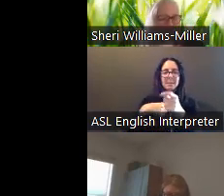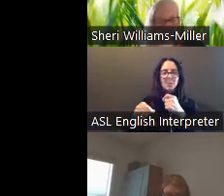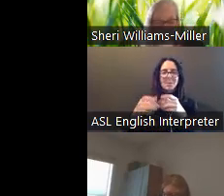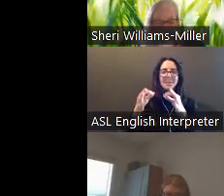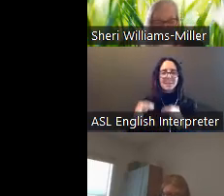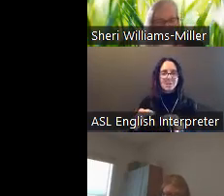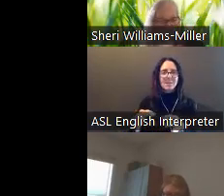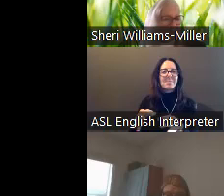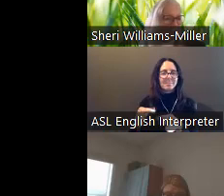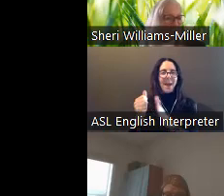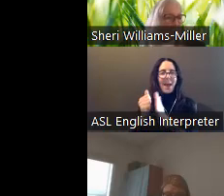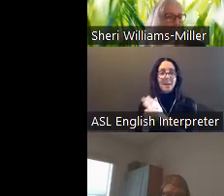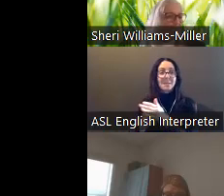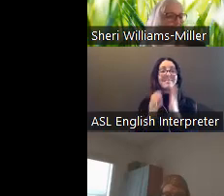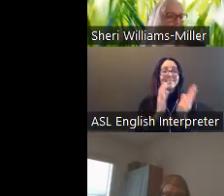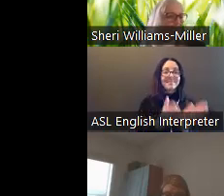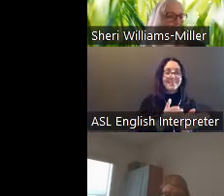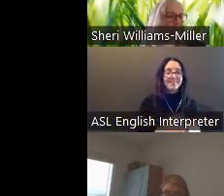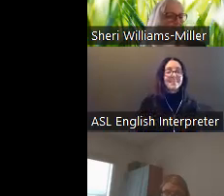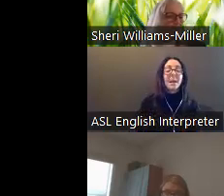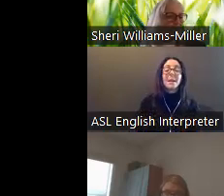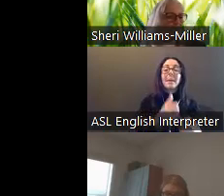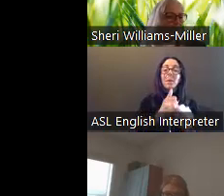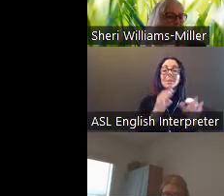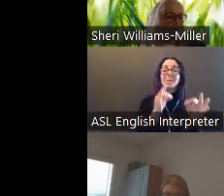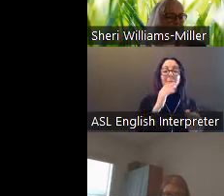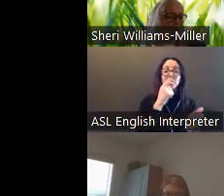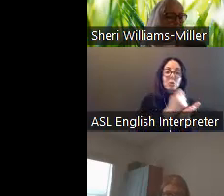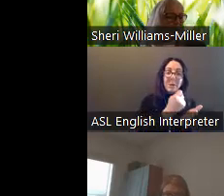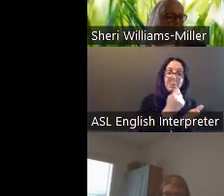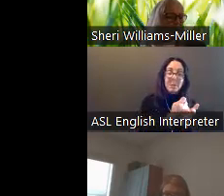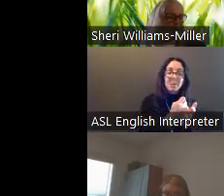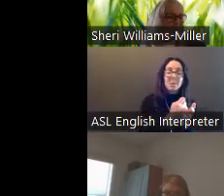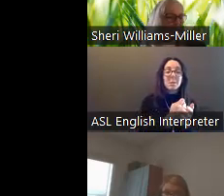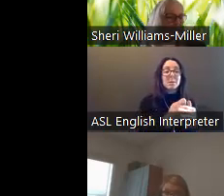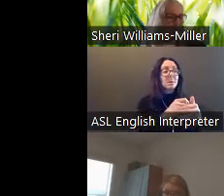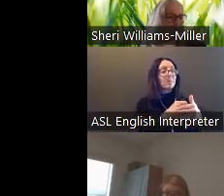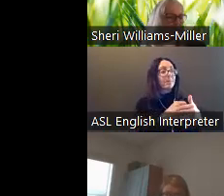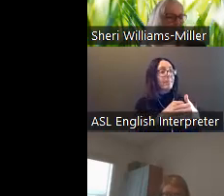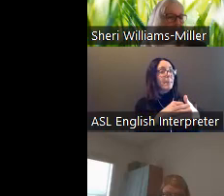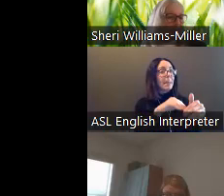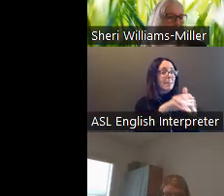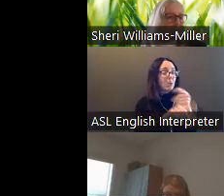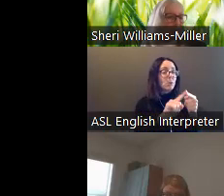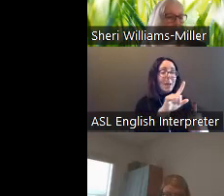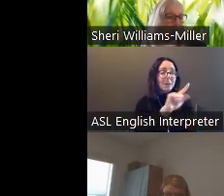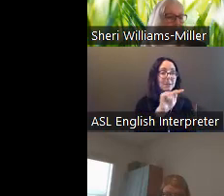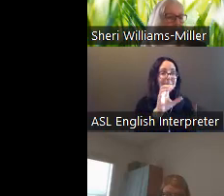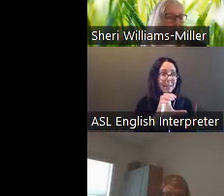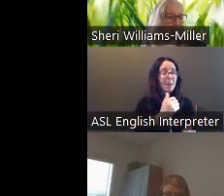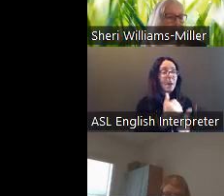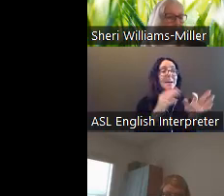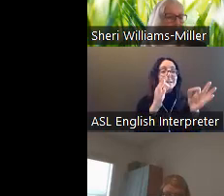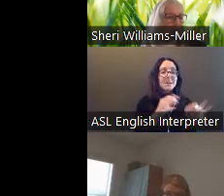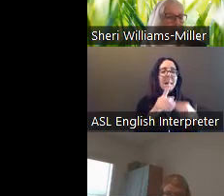The Healthcare Consent Act governs decisions around treatment, admission to long-term care, and decisions about